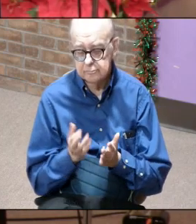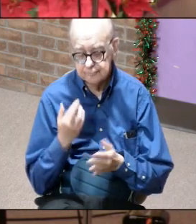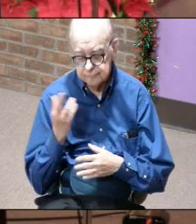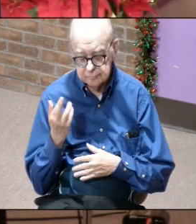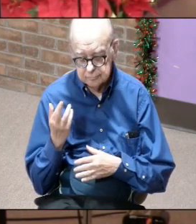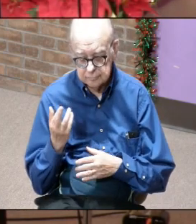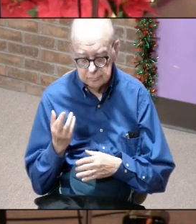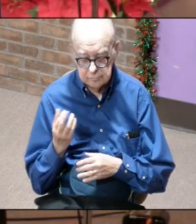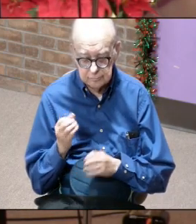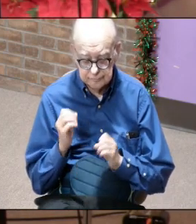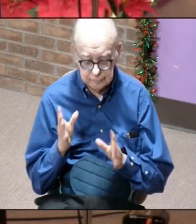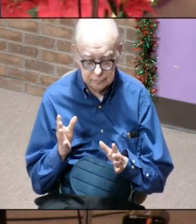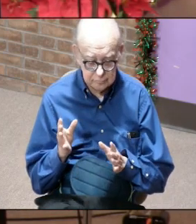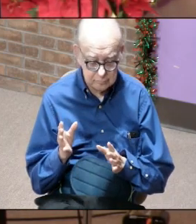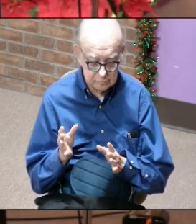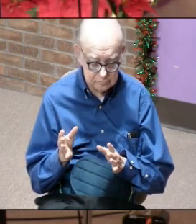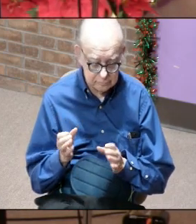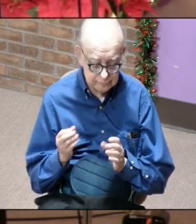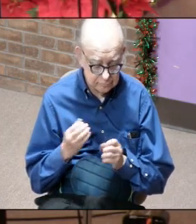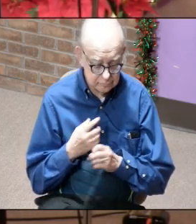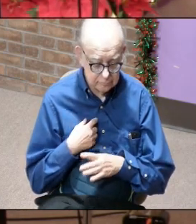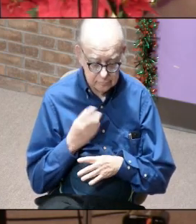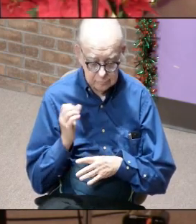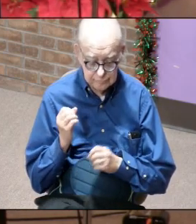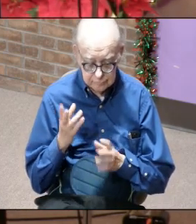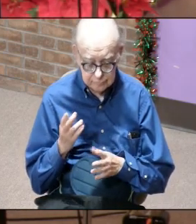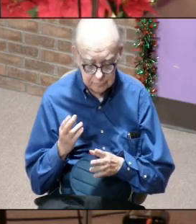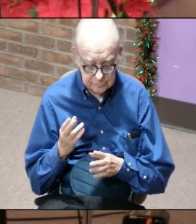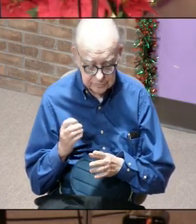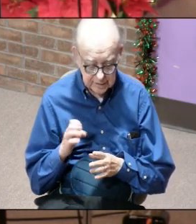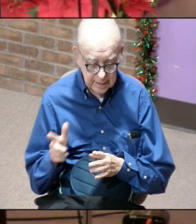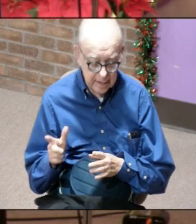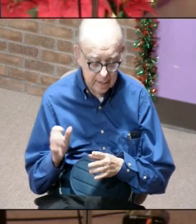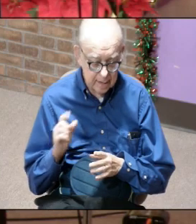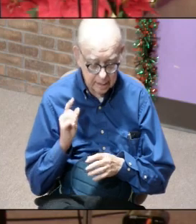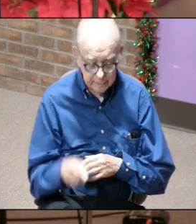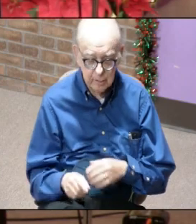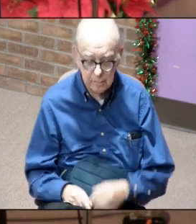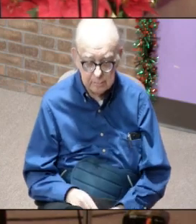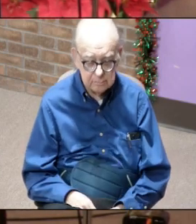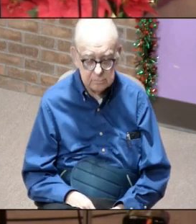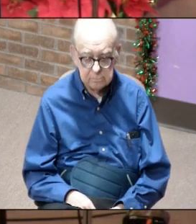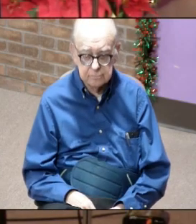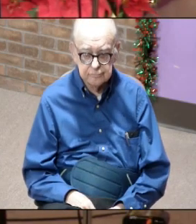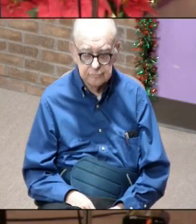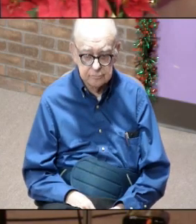Revelation. I don't like it. It scares me. It ought to scare the hell out of you.